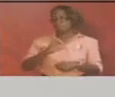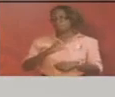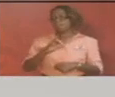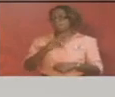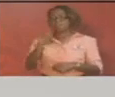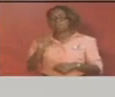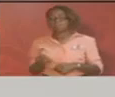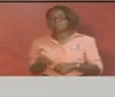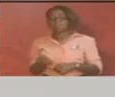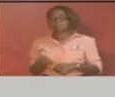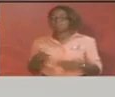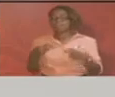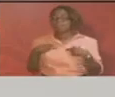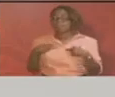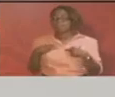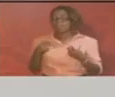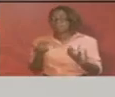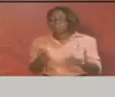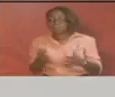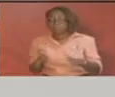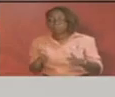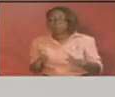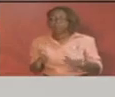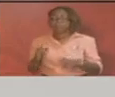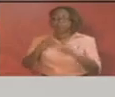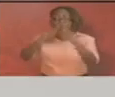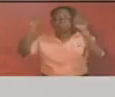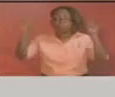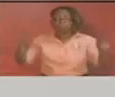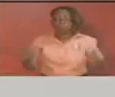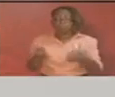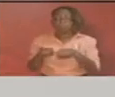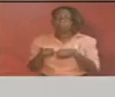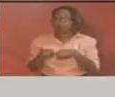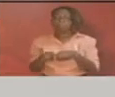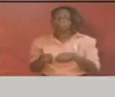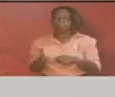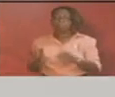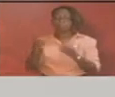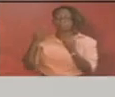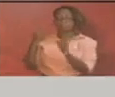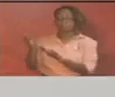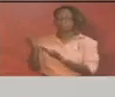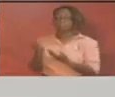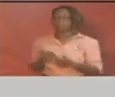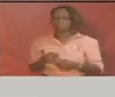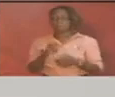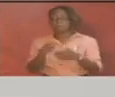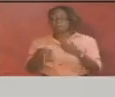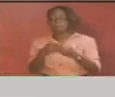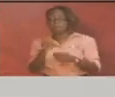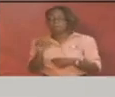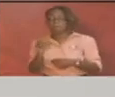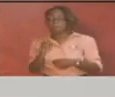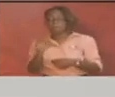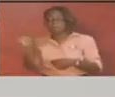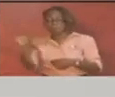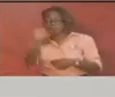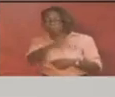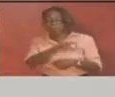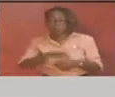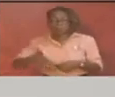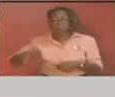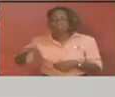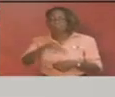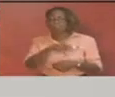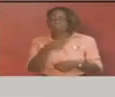basically to say that yes, what started as a surge in County Caroni has now seen some cases in Victoria, as well as